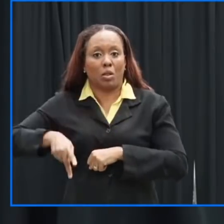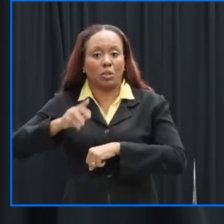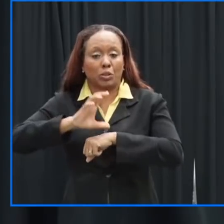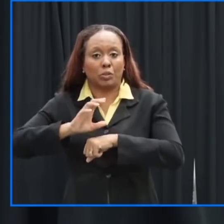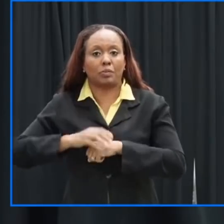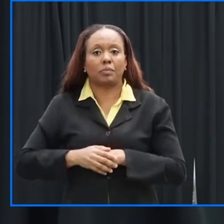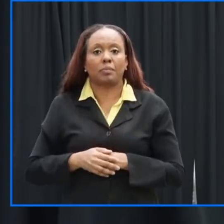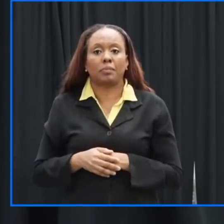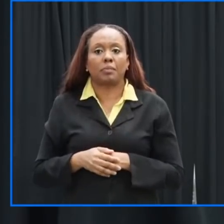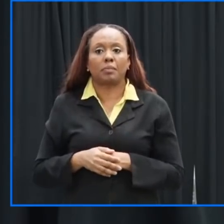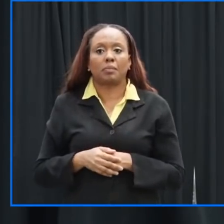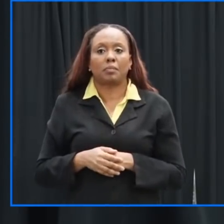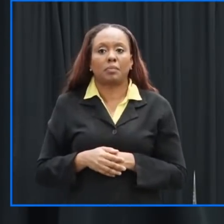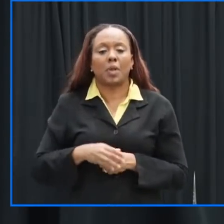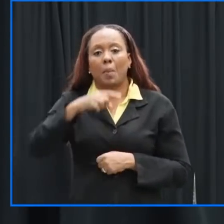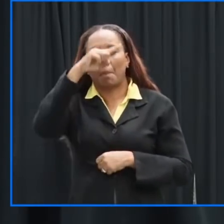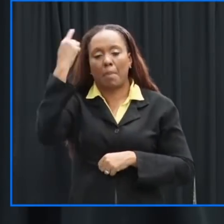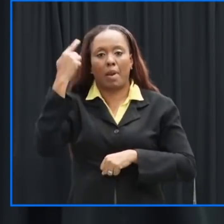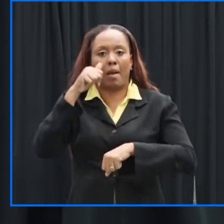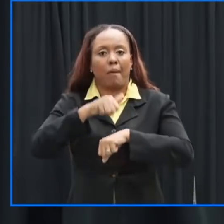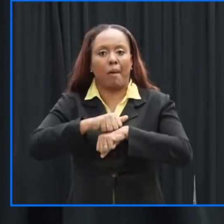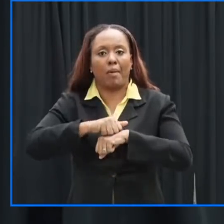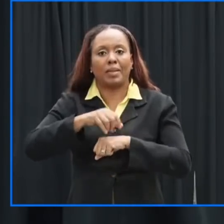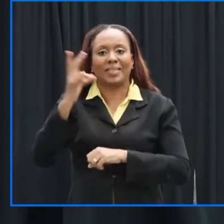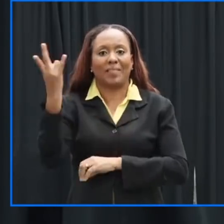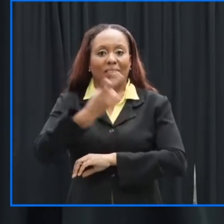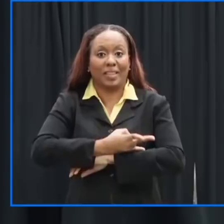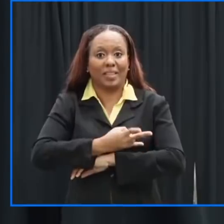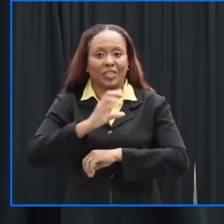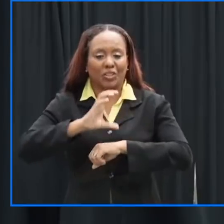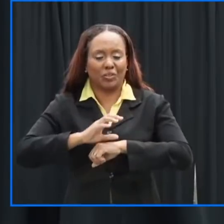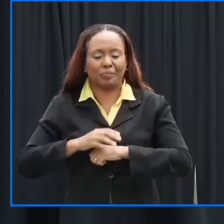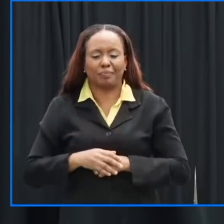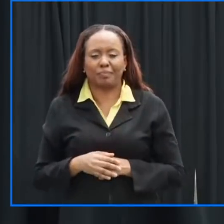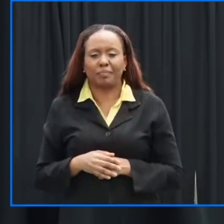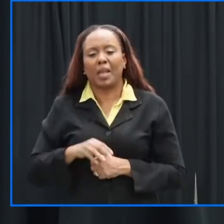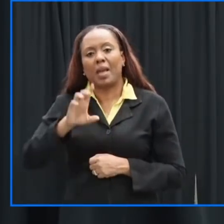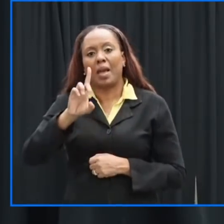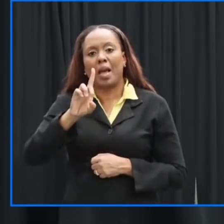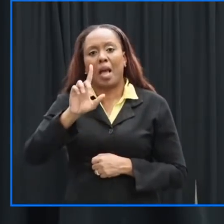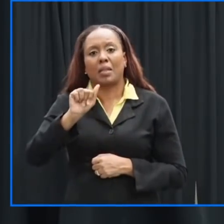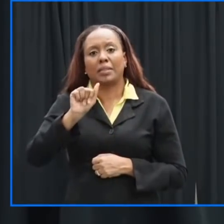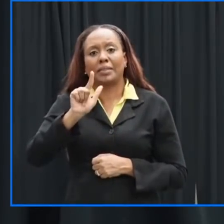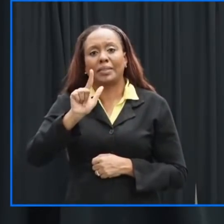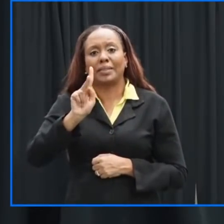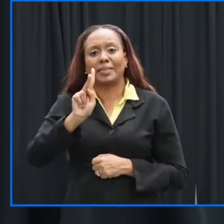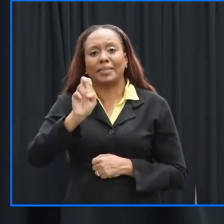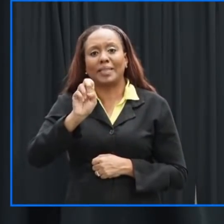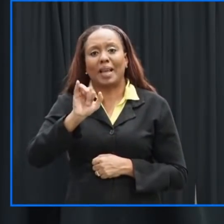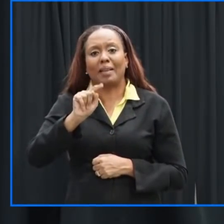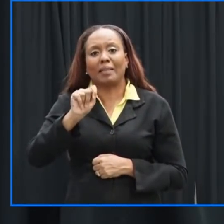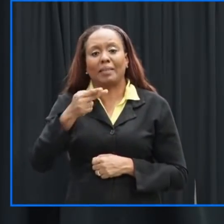St. Michael, the Black Rock Seventh-day Adventists, Dalkeith Methodist.